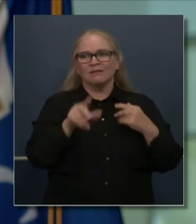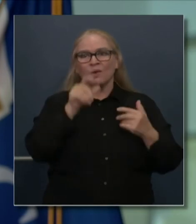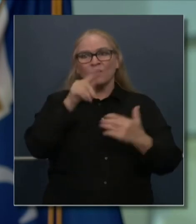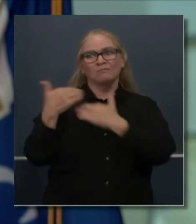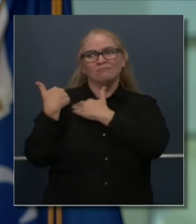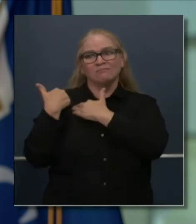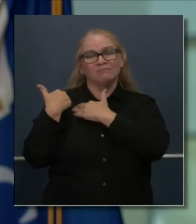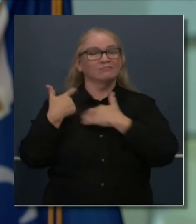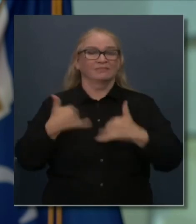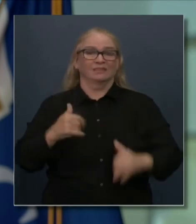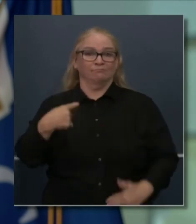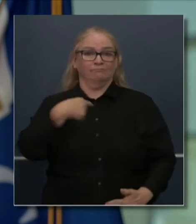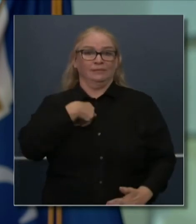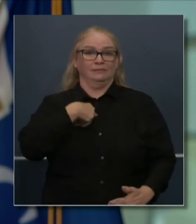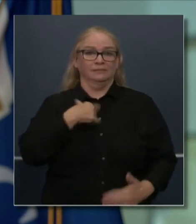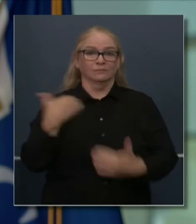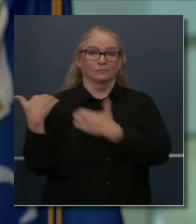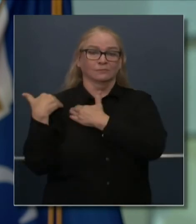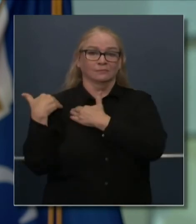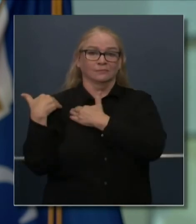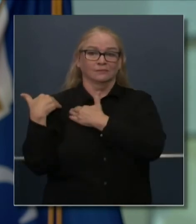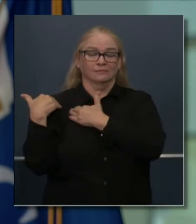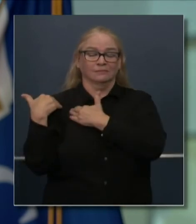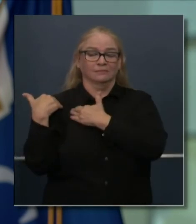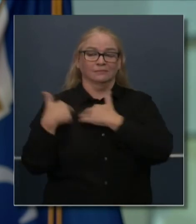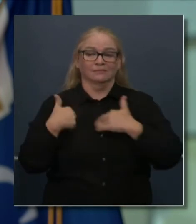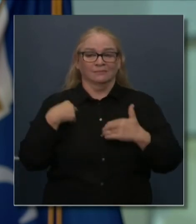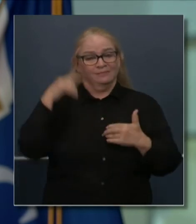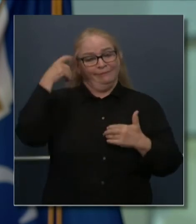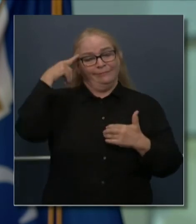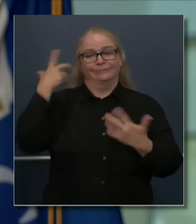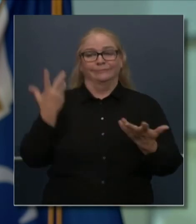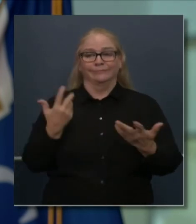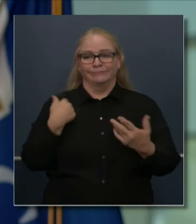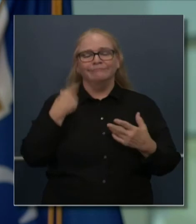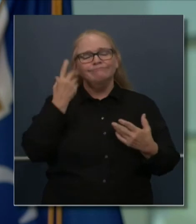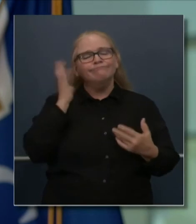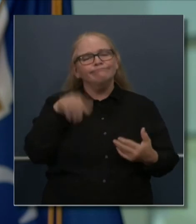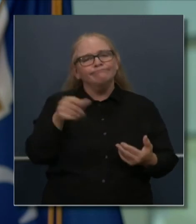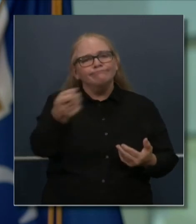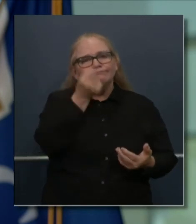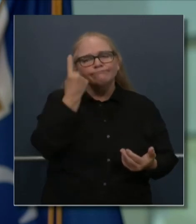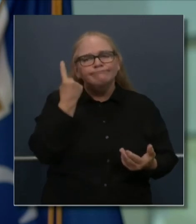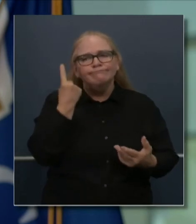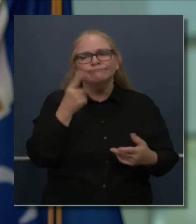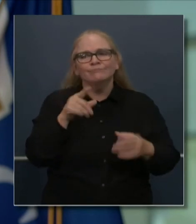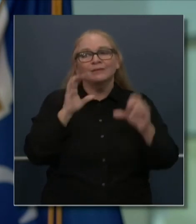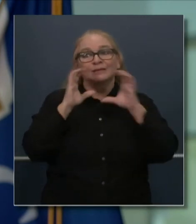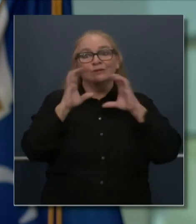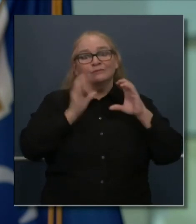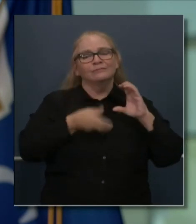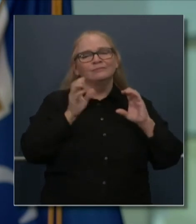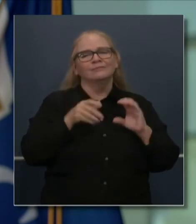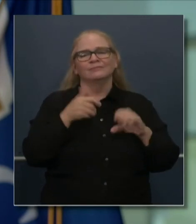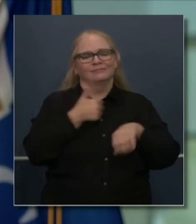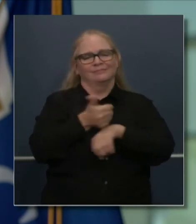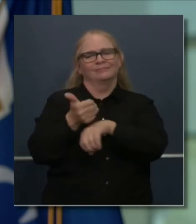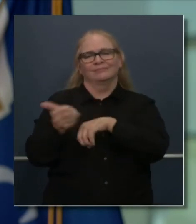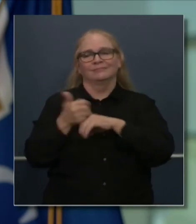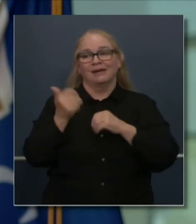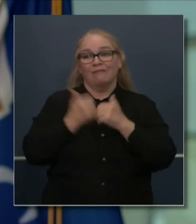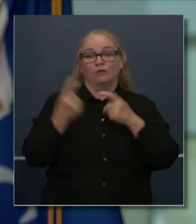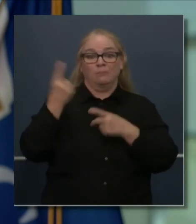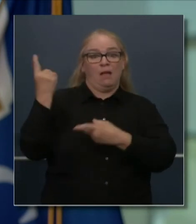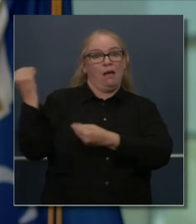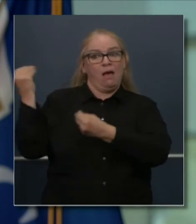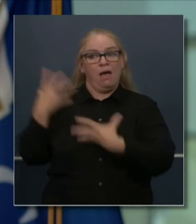think, the appropriateness of the question, but I certainly have a responsibility when things do come to my attention, and I'm being very transparent with you